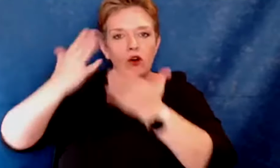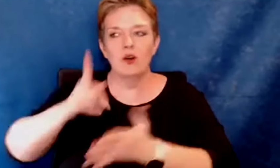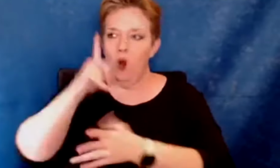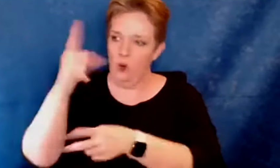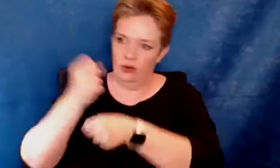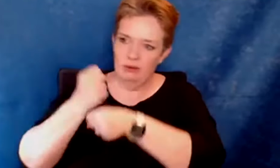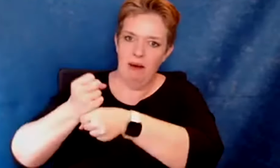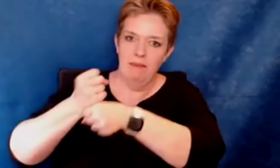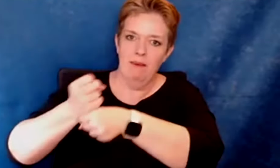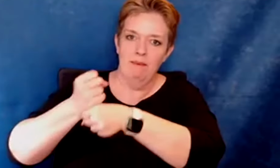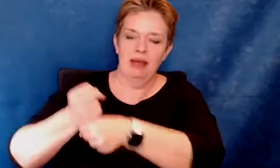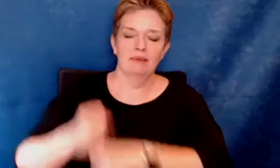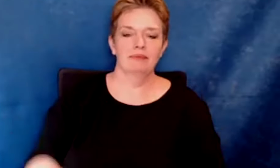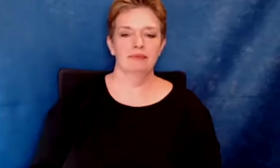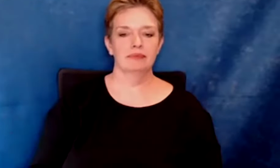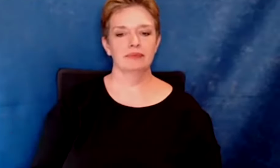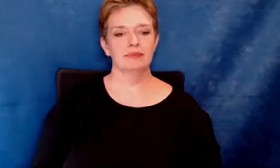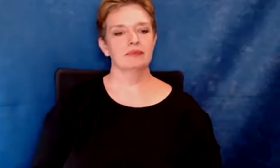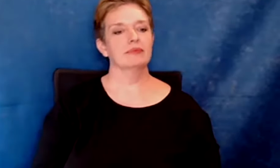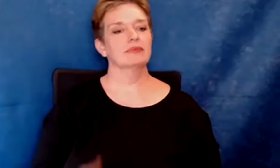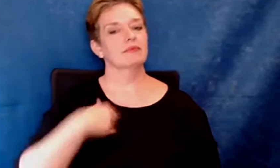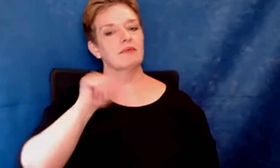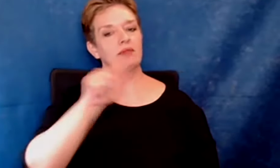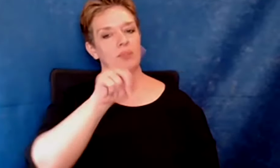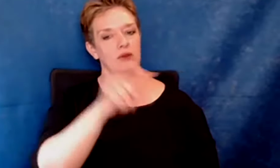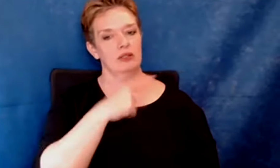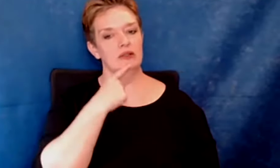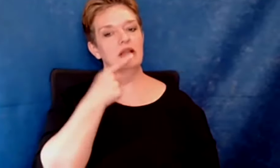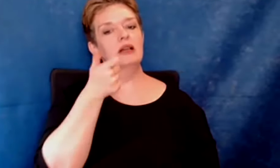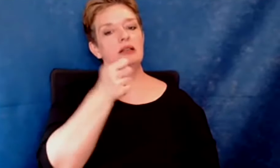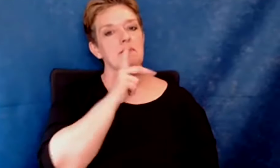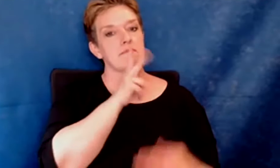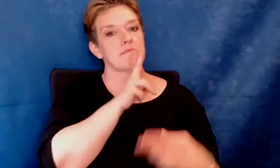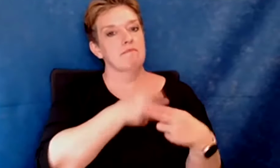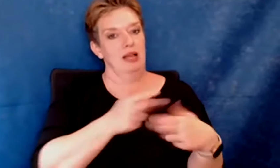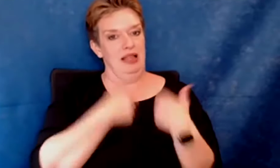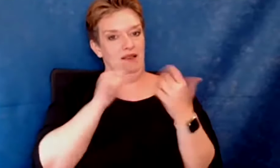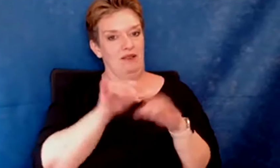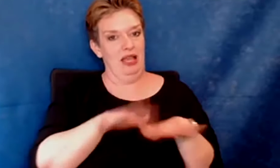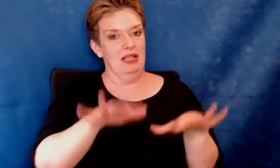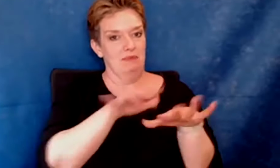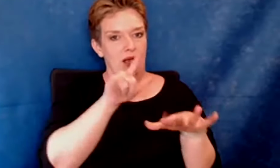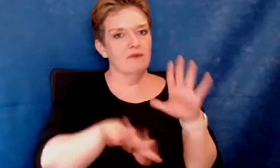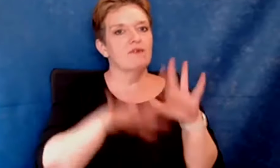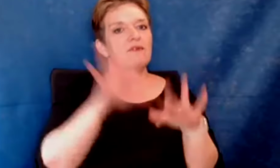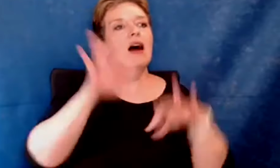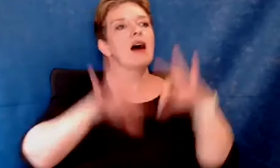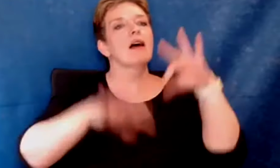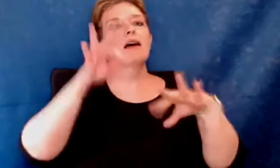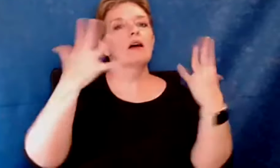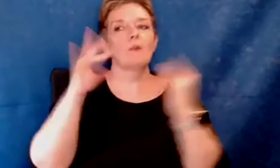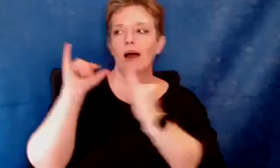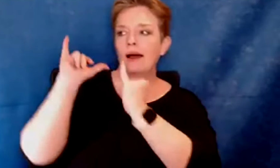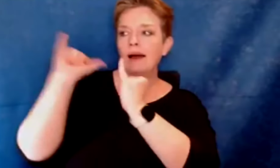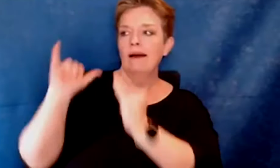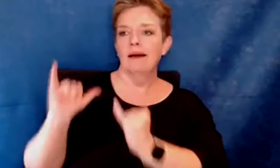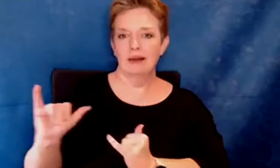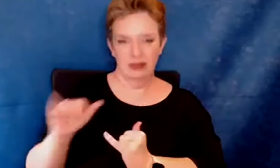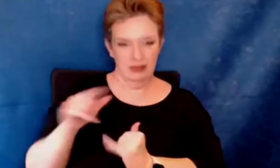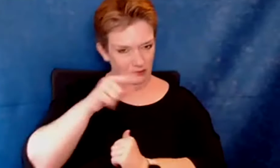So we have another question. You touched upon identifying with Castle while living in the space. Are there other ways you ended up identifying with him?